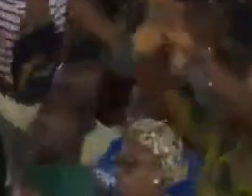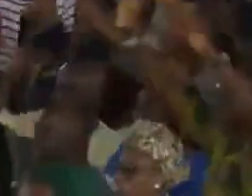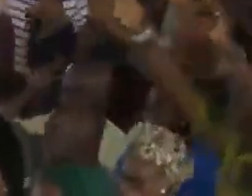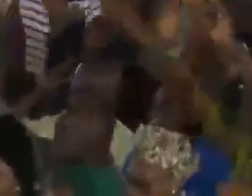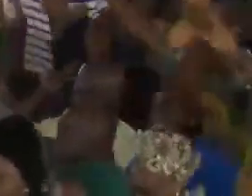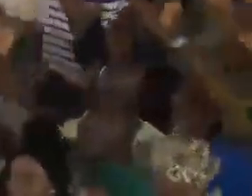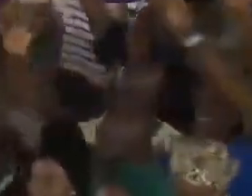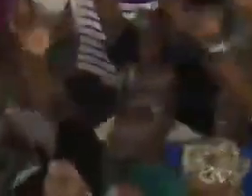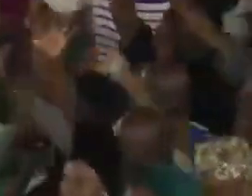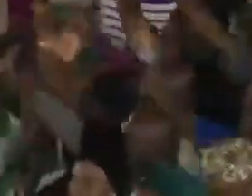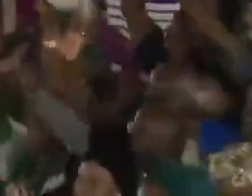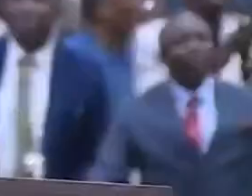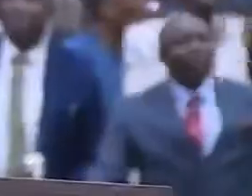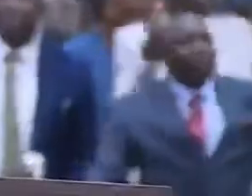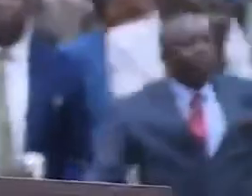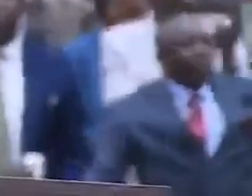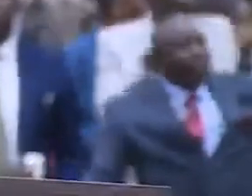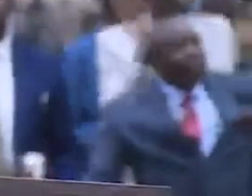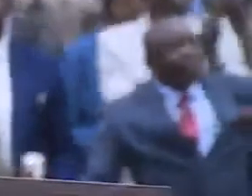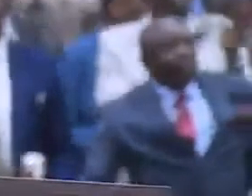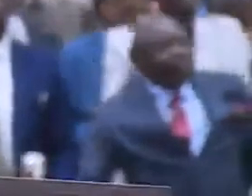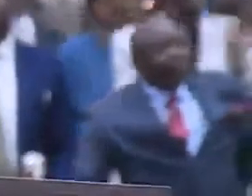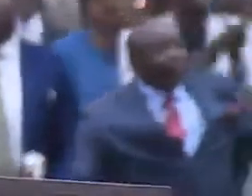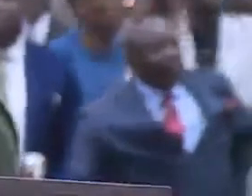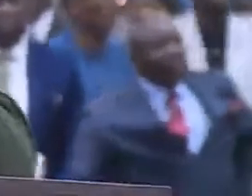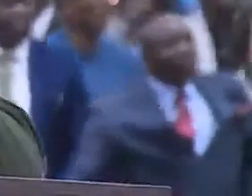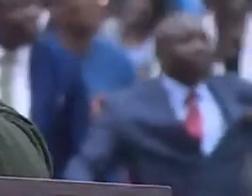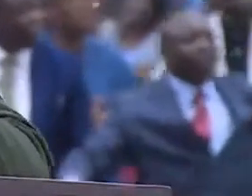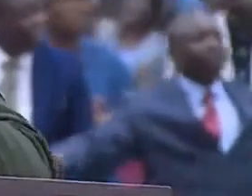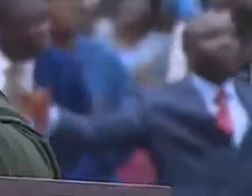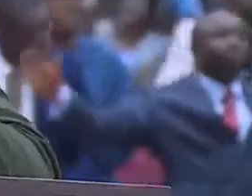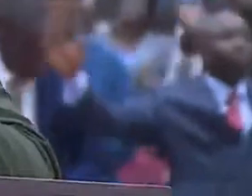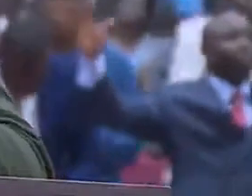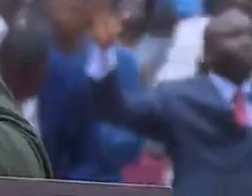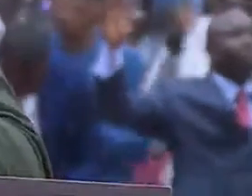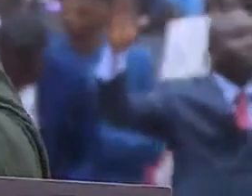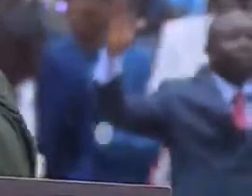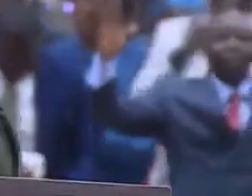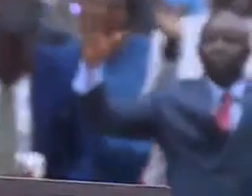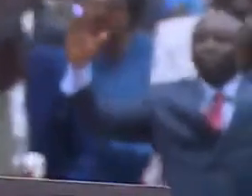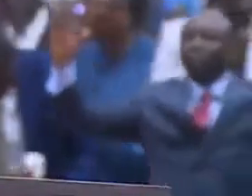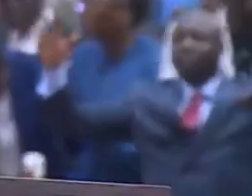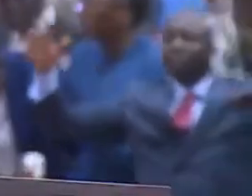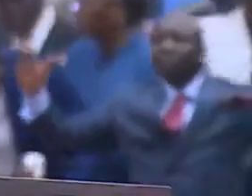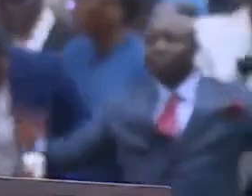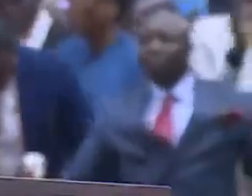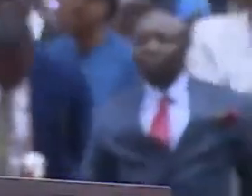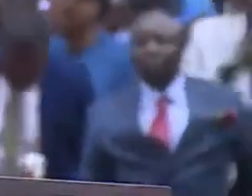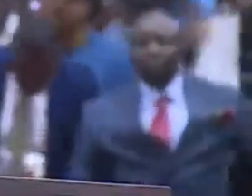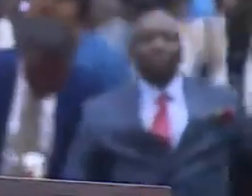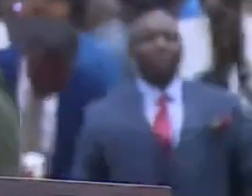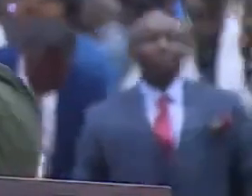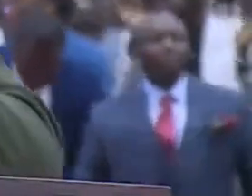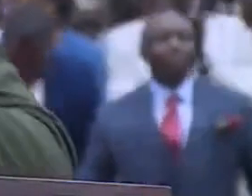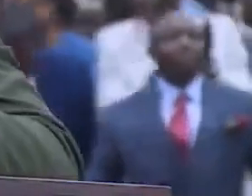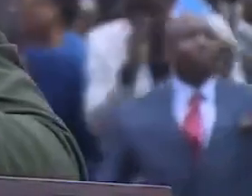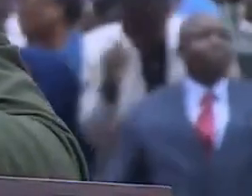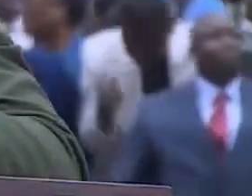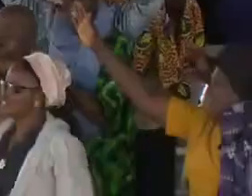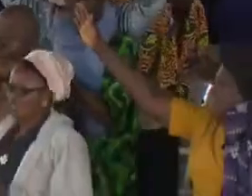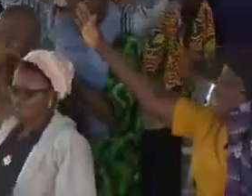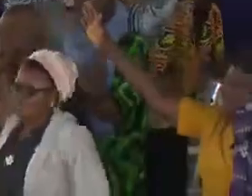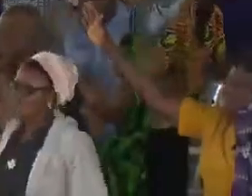similar testimony. Are you going to rejoice ahead of the manifestation of your